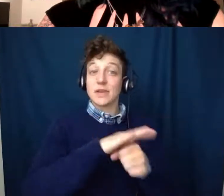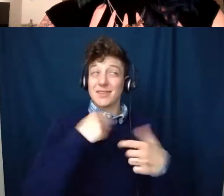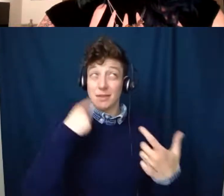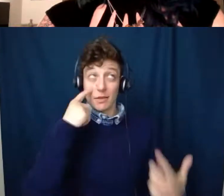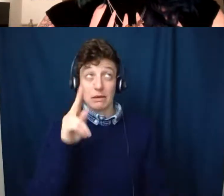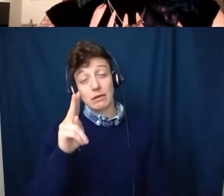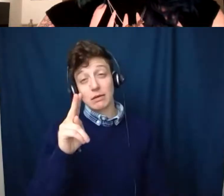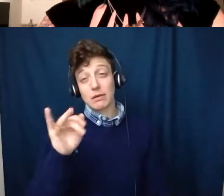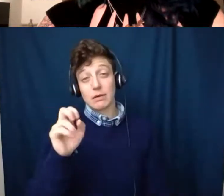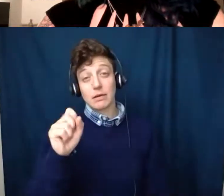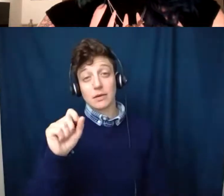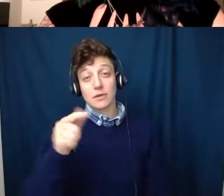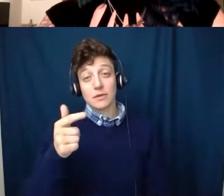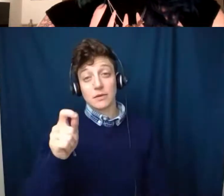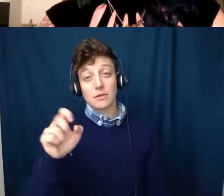areas.